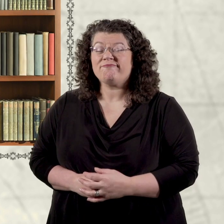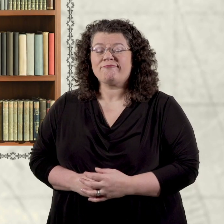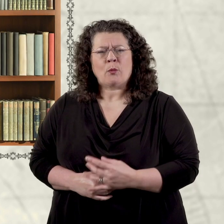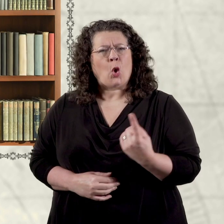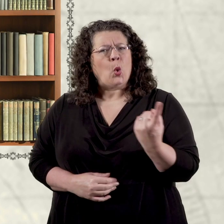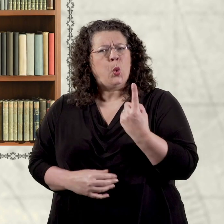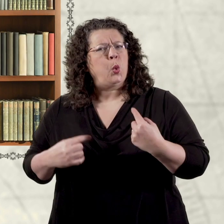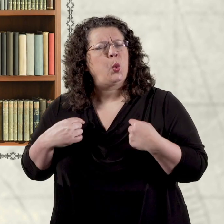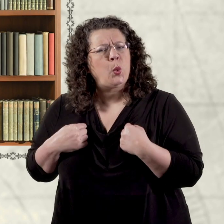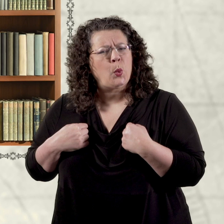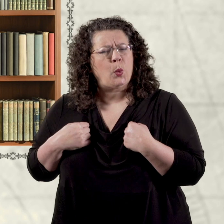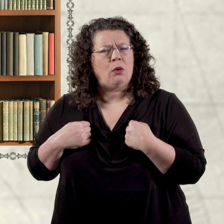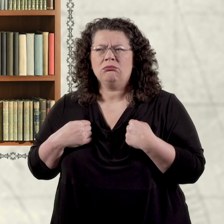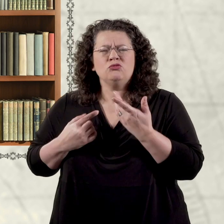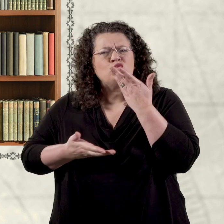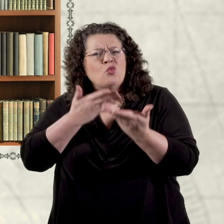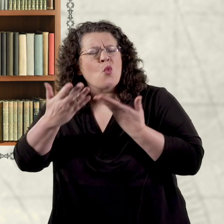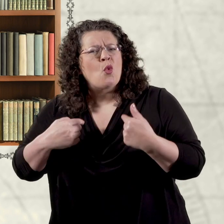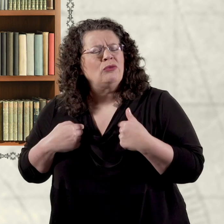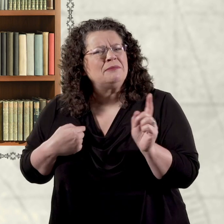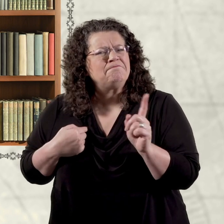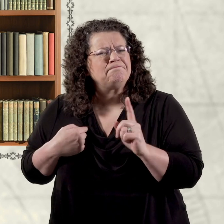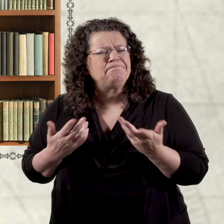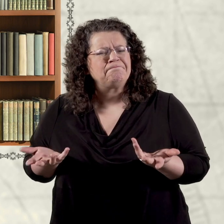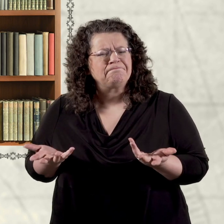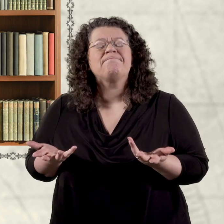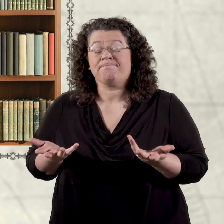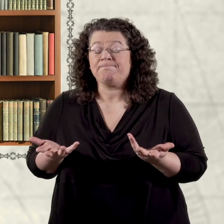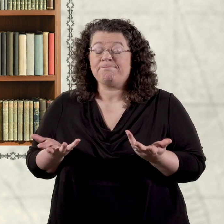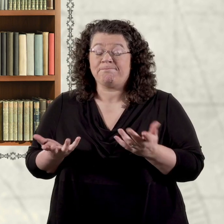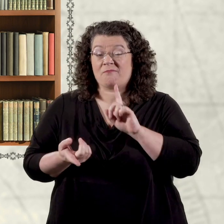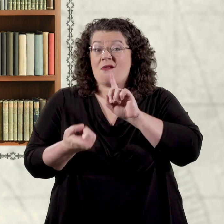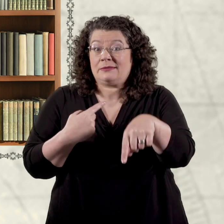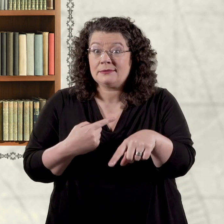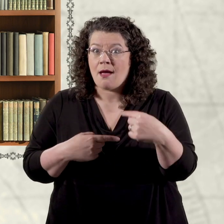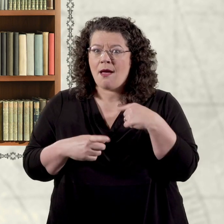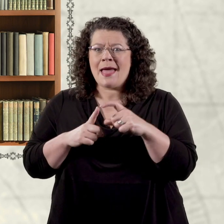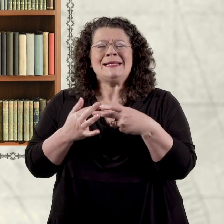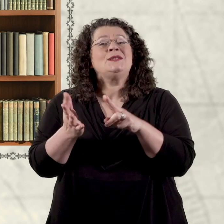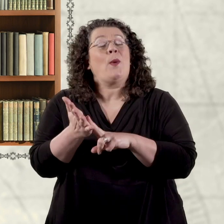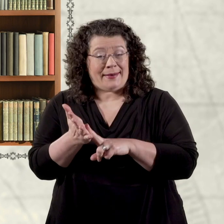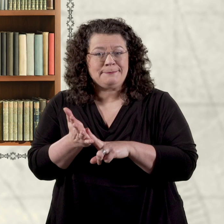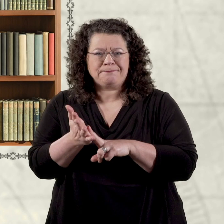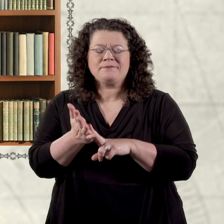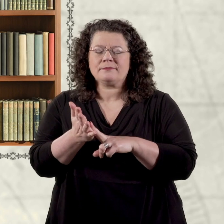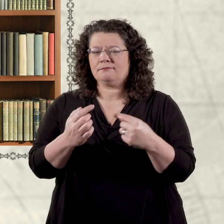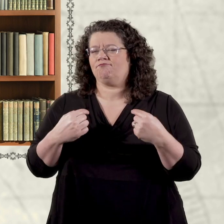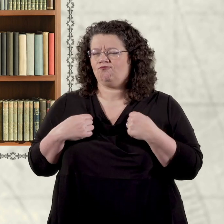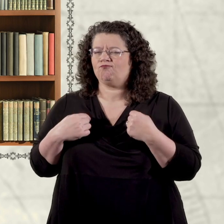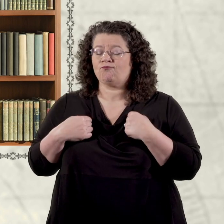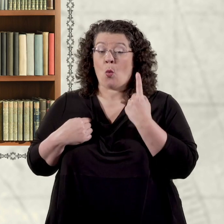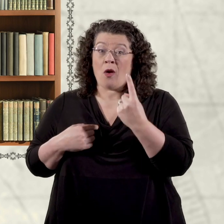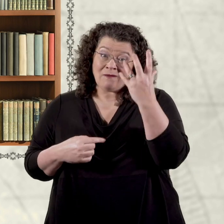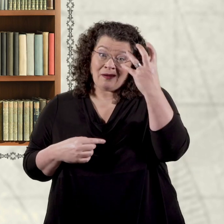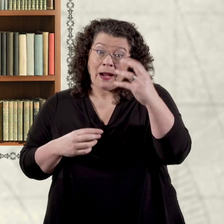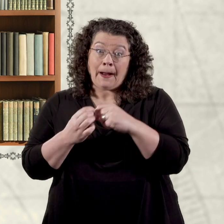So, who am I and what's my story? Well, the answer to the first question is Dwynwen, one of